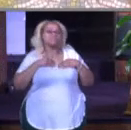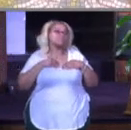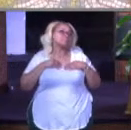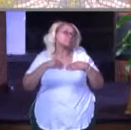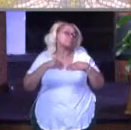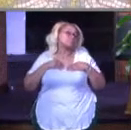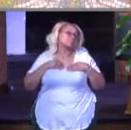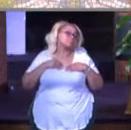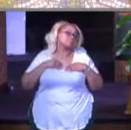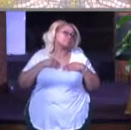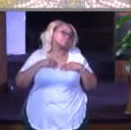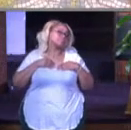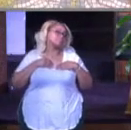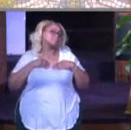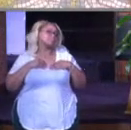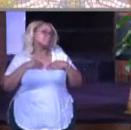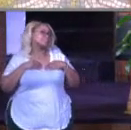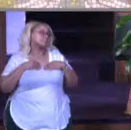Receive.